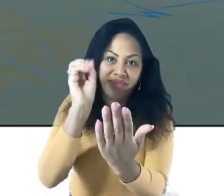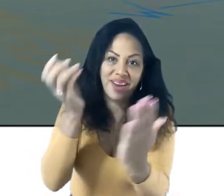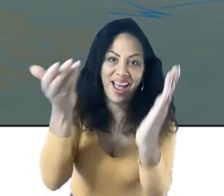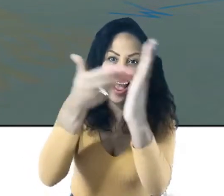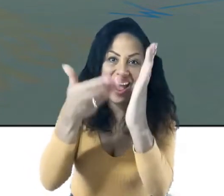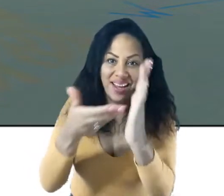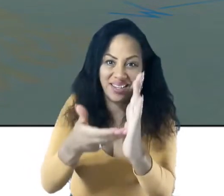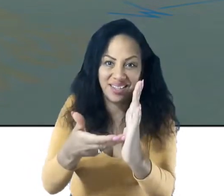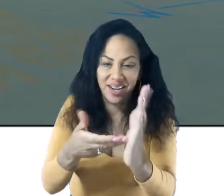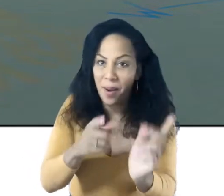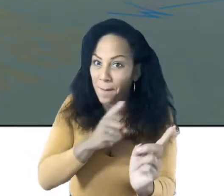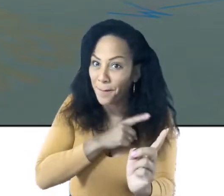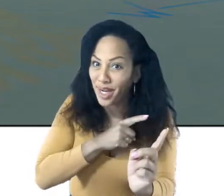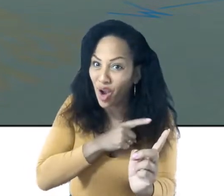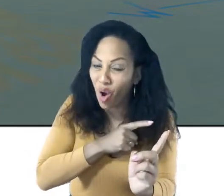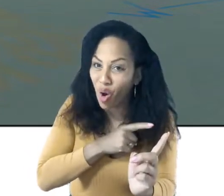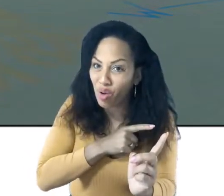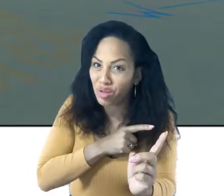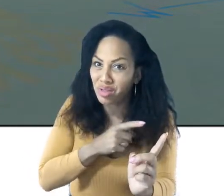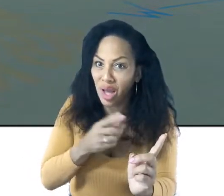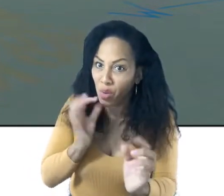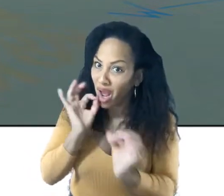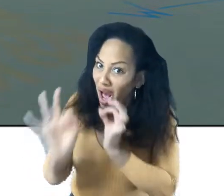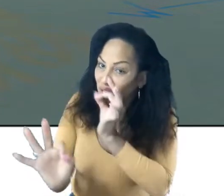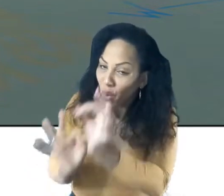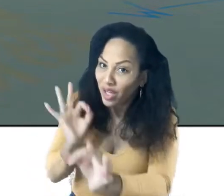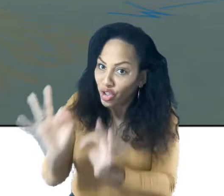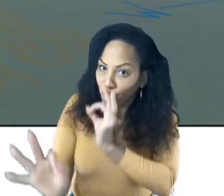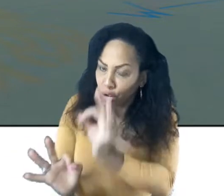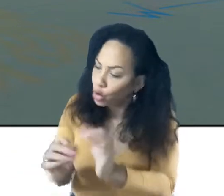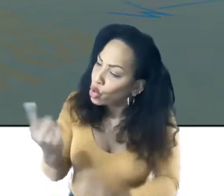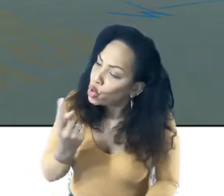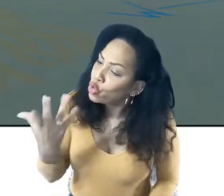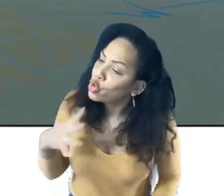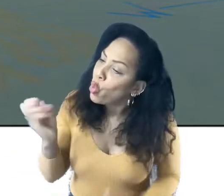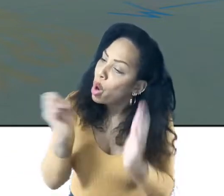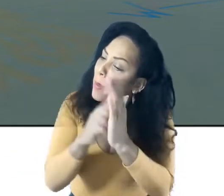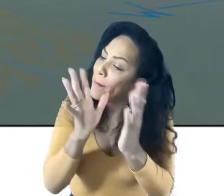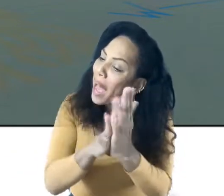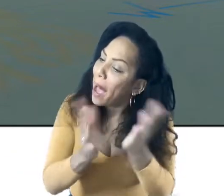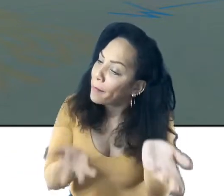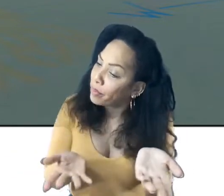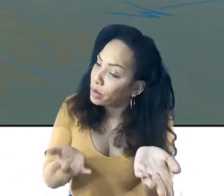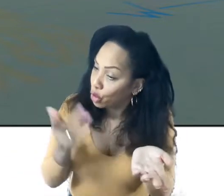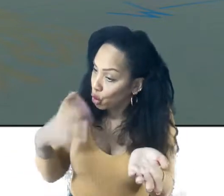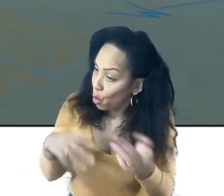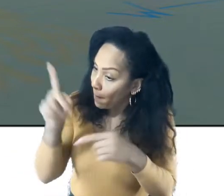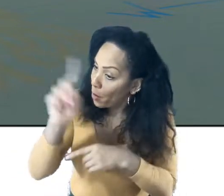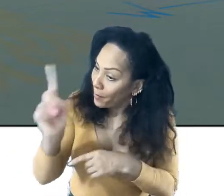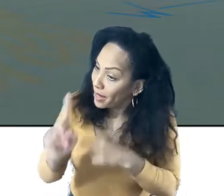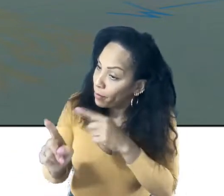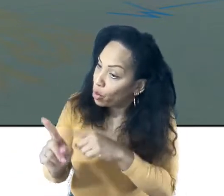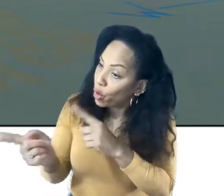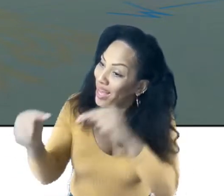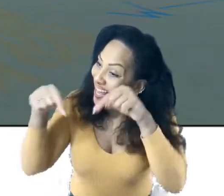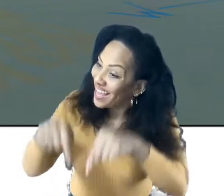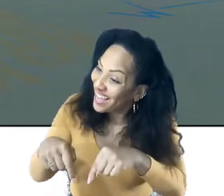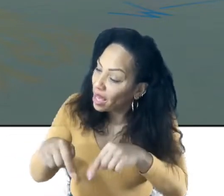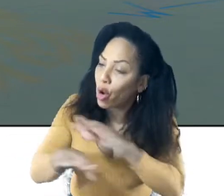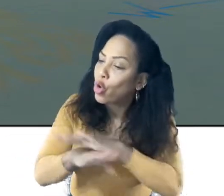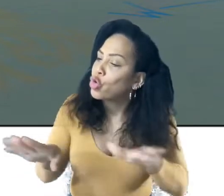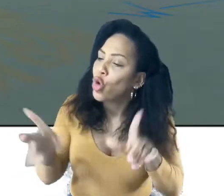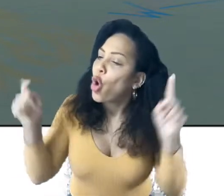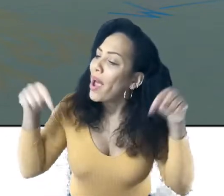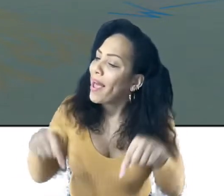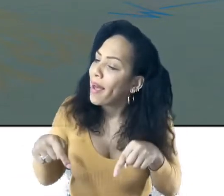map? And I said to them, actually, you can put people who are here, or you can put people who are not here. They don't